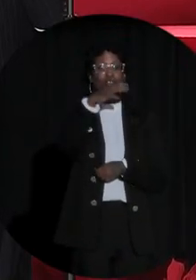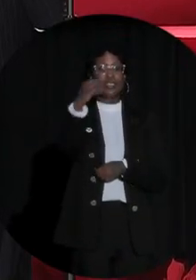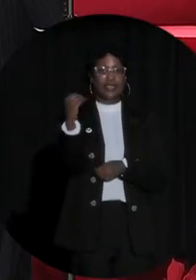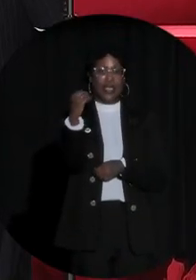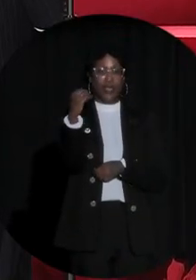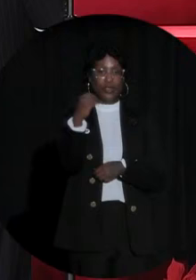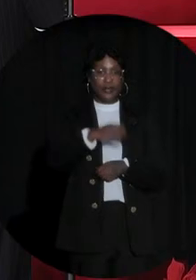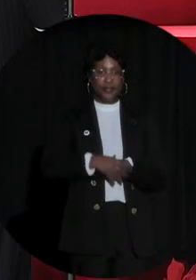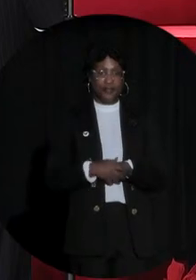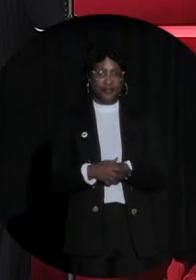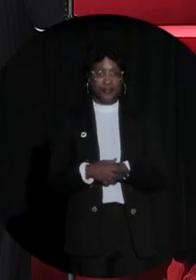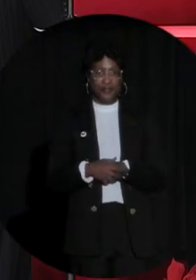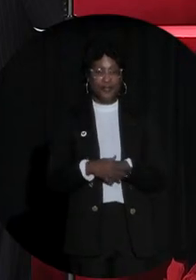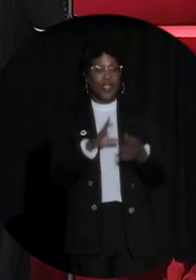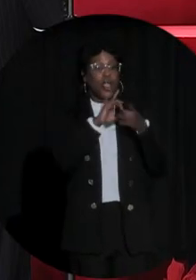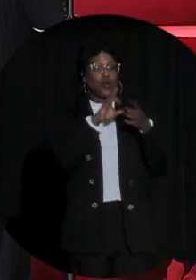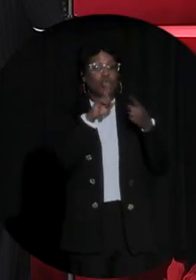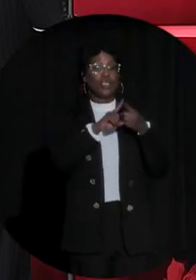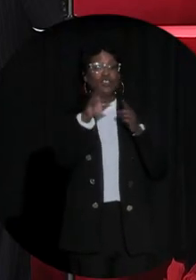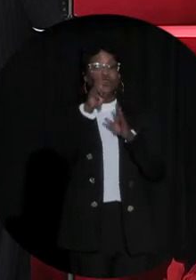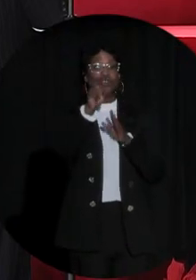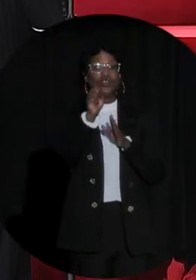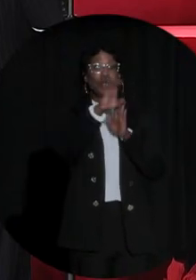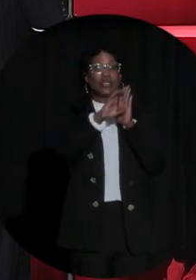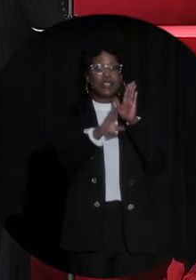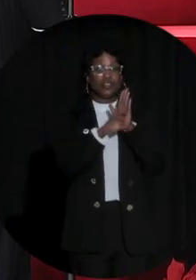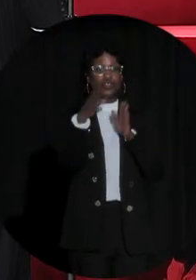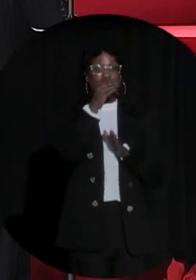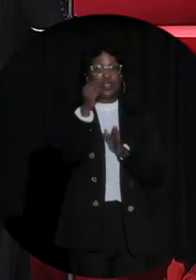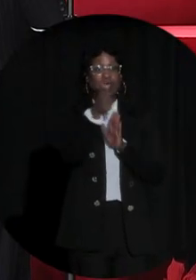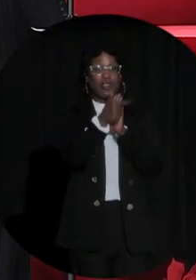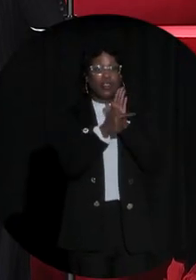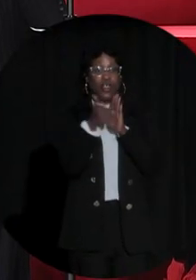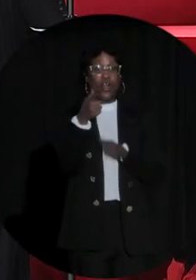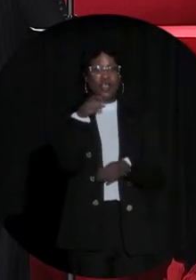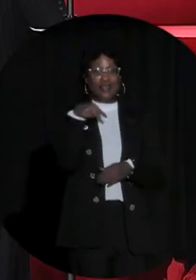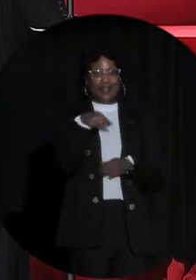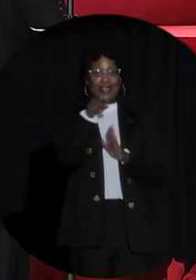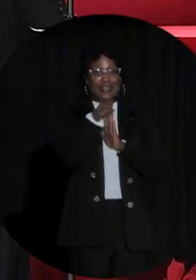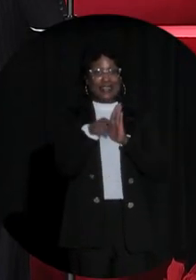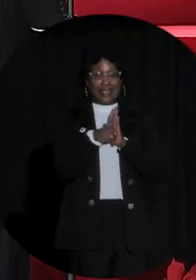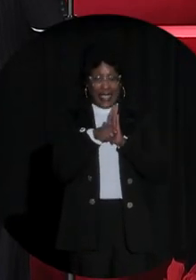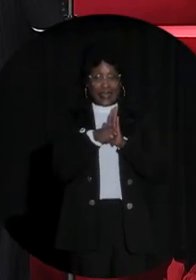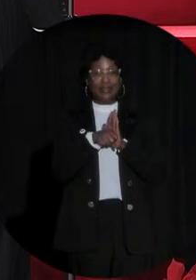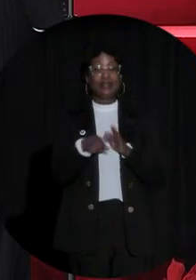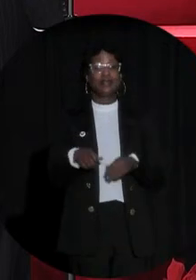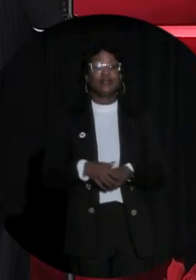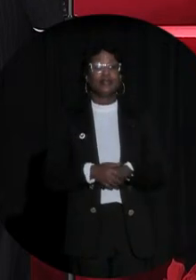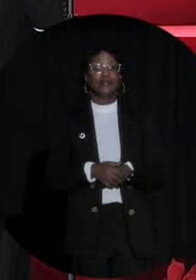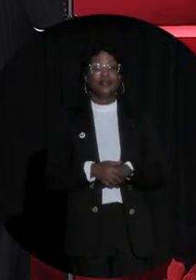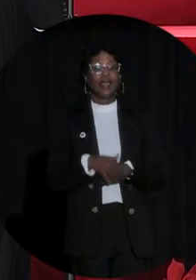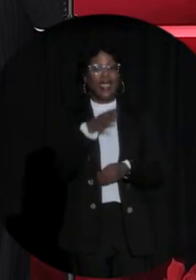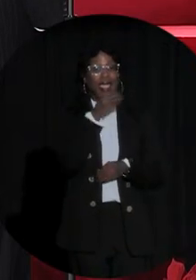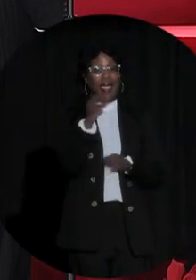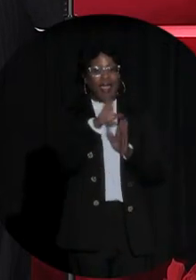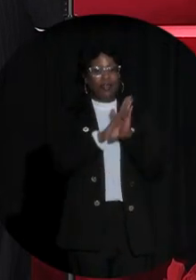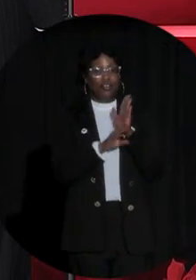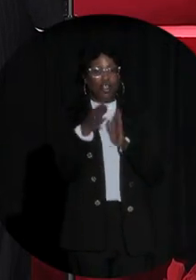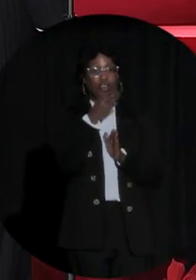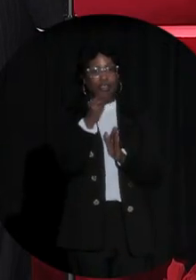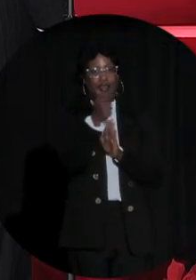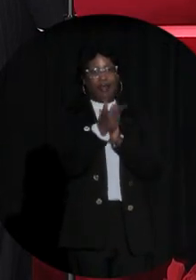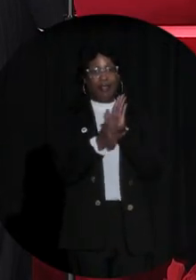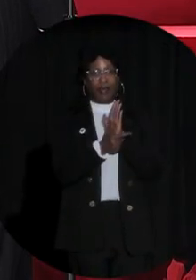For Prince George's County. According to the Constitution and laws of this state. According to the Constitution and laws of this state. And the charter and laws of